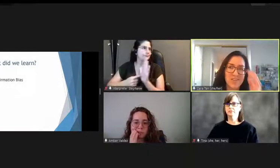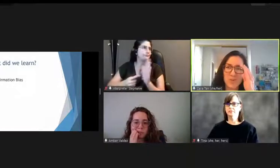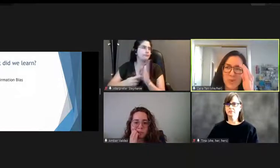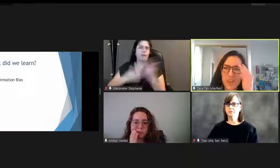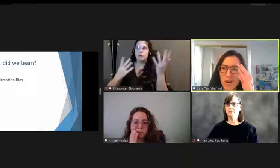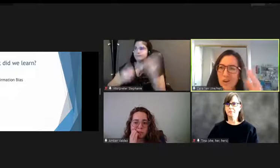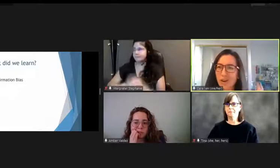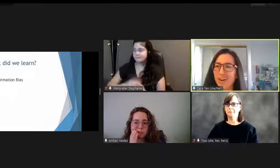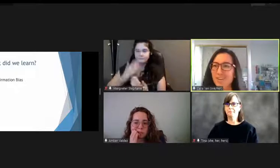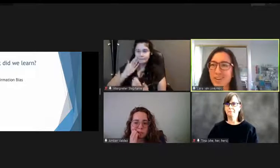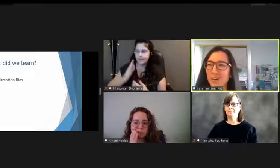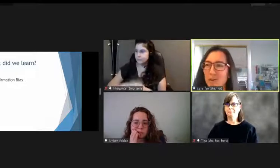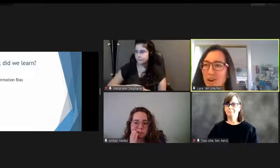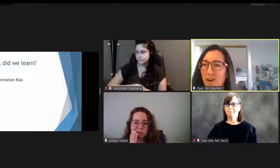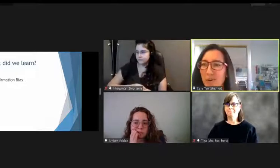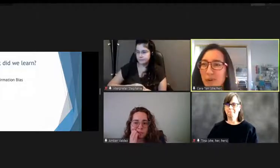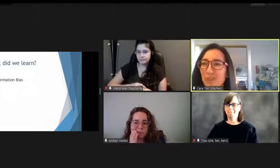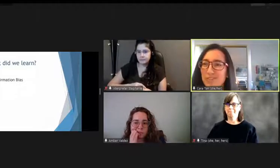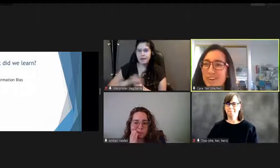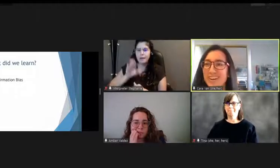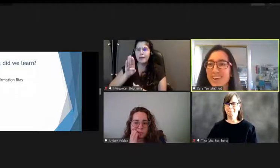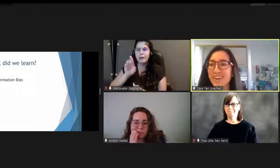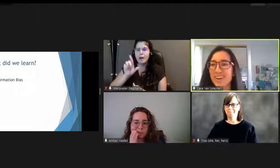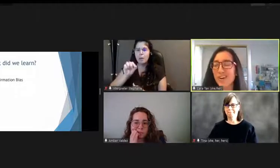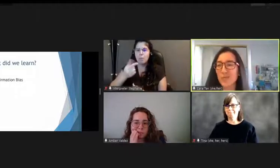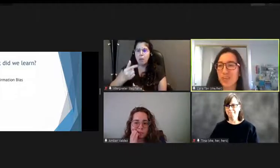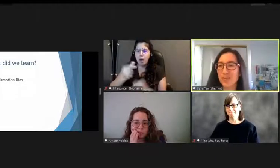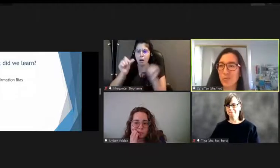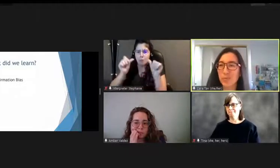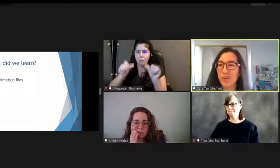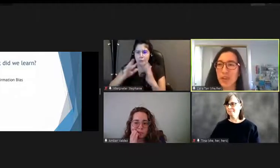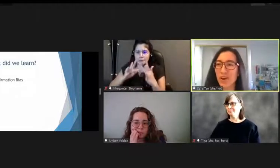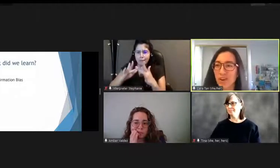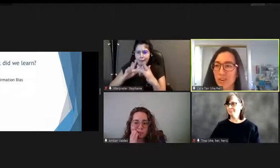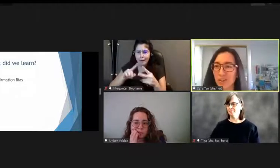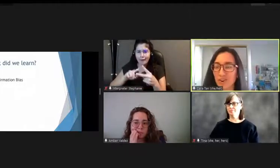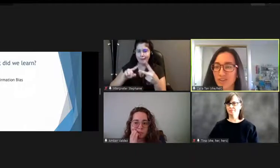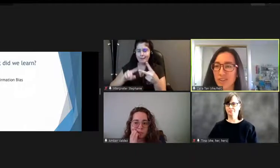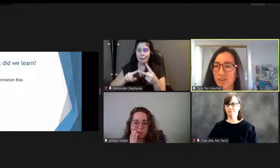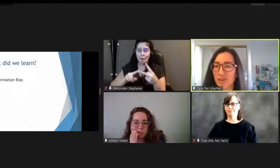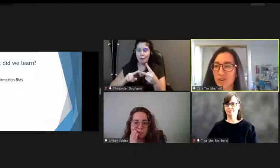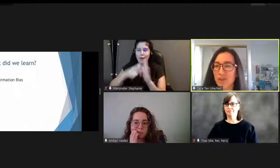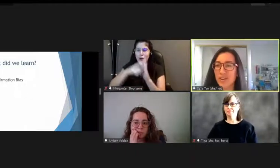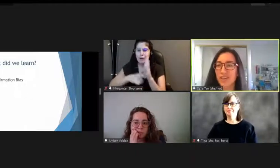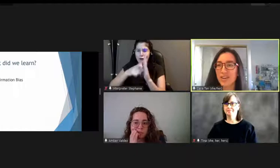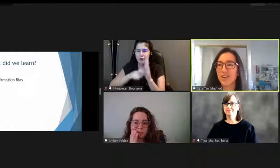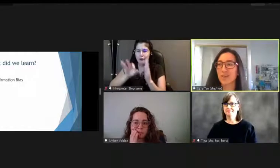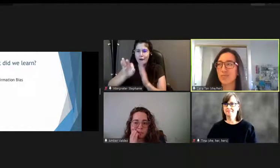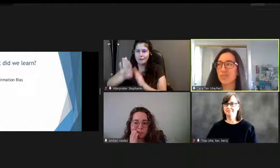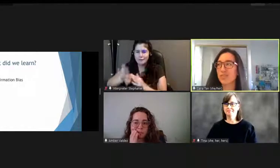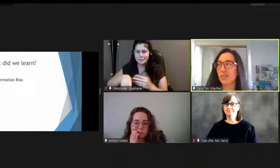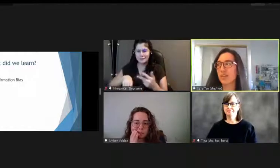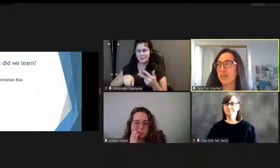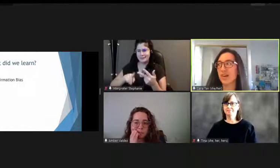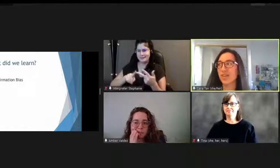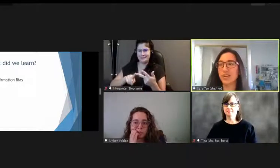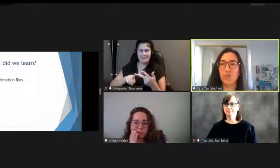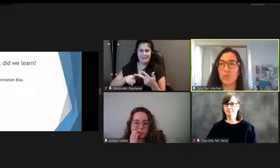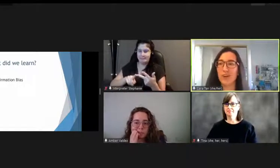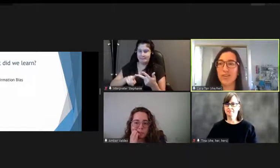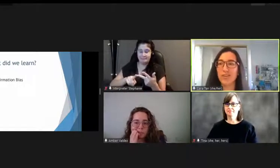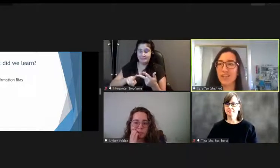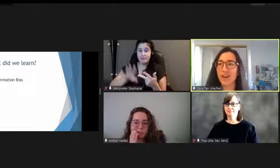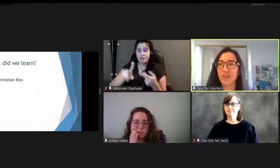I don't know, reading a blog post or reading some clickbait article on Facebook, someone telling